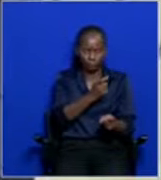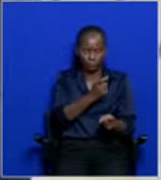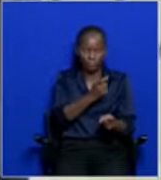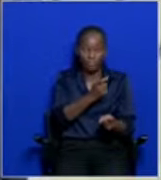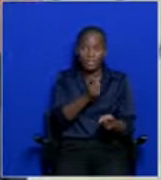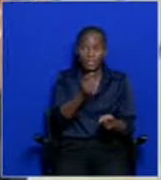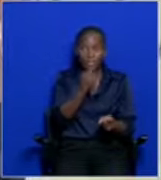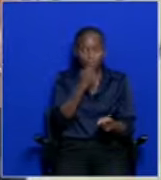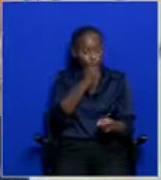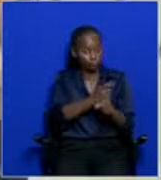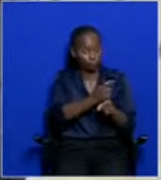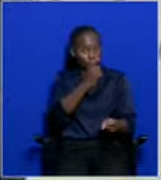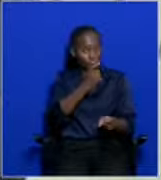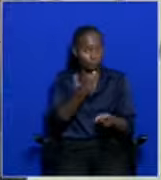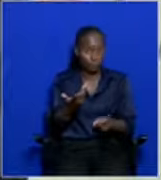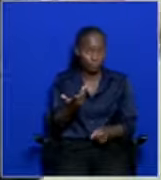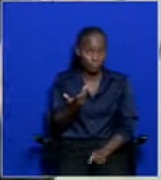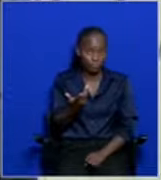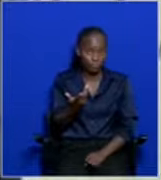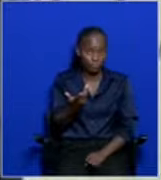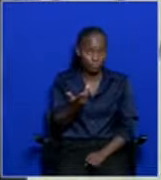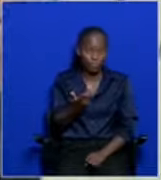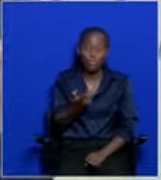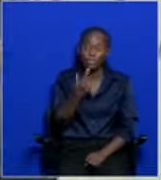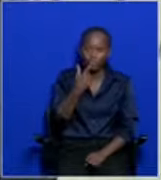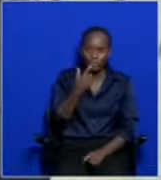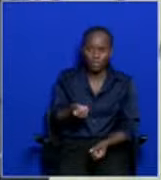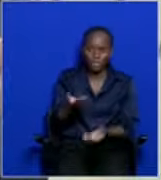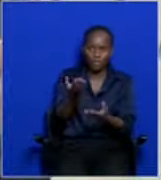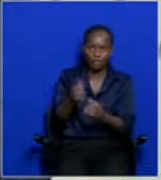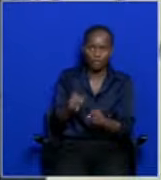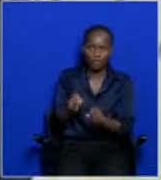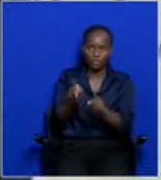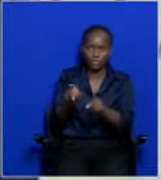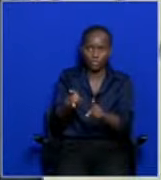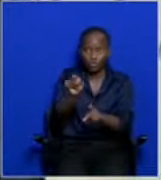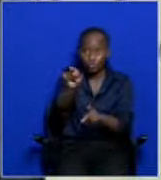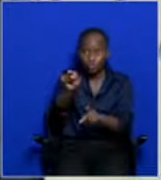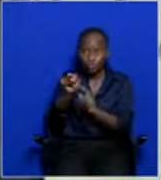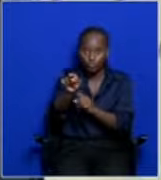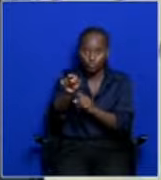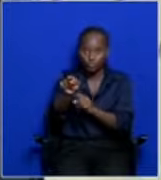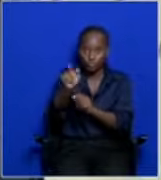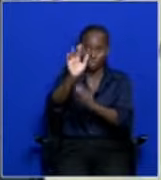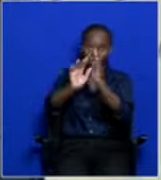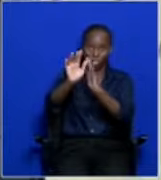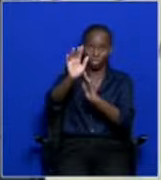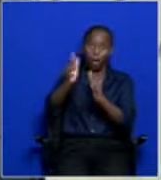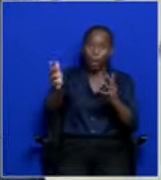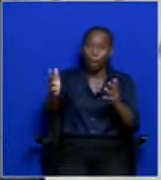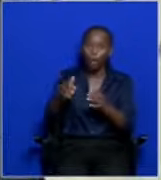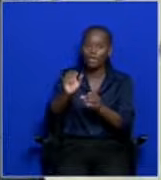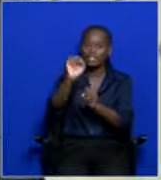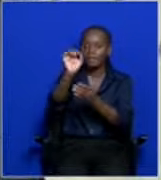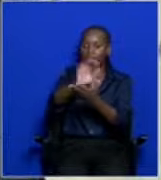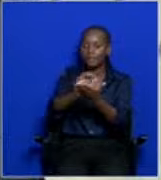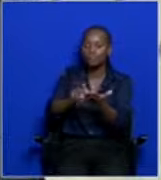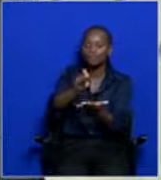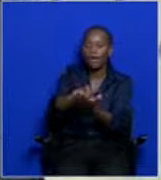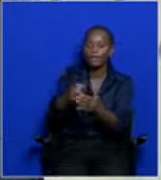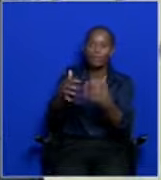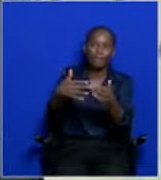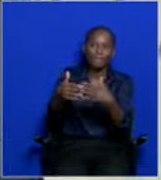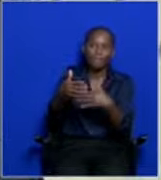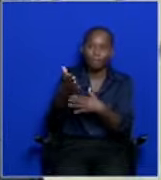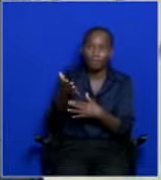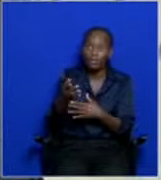suspect, I have given him the opportunity to write whatever he want to write in that statement, and he wrote what is contained in